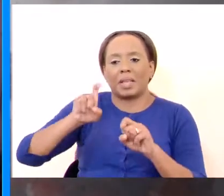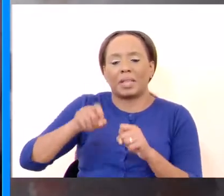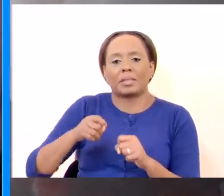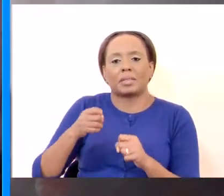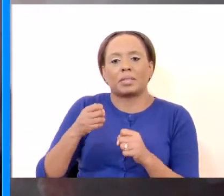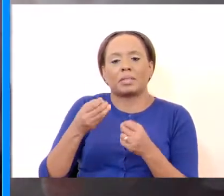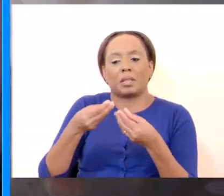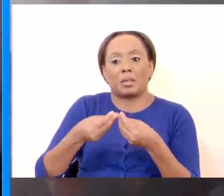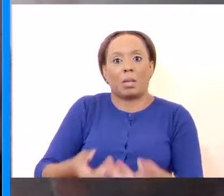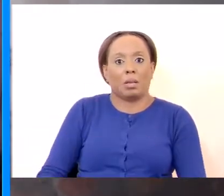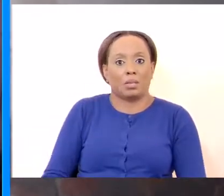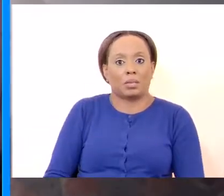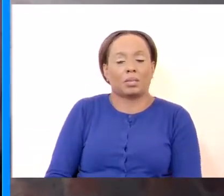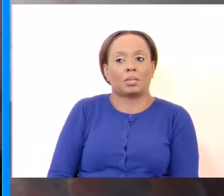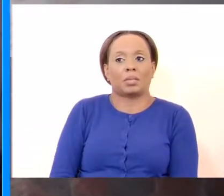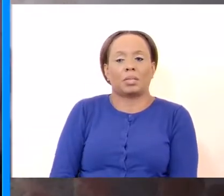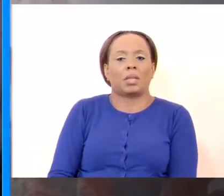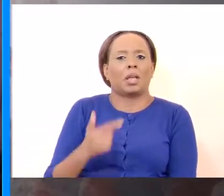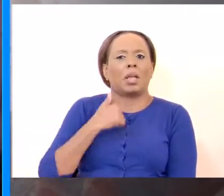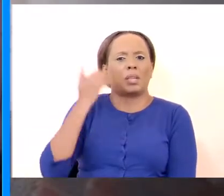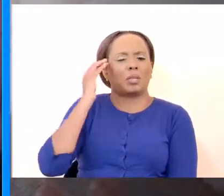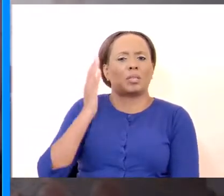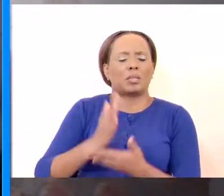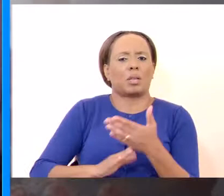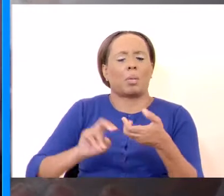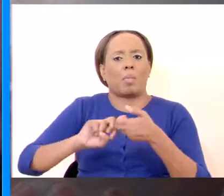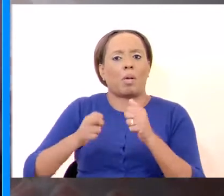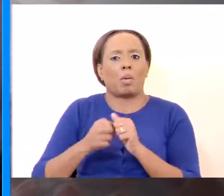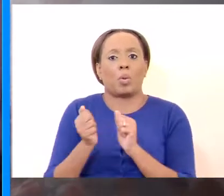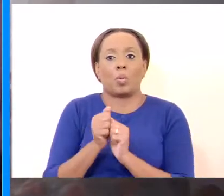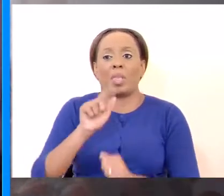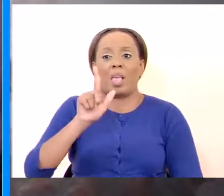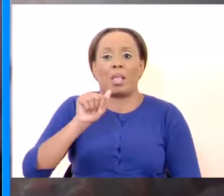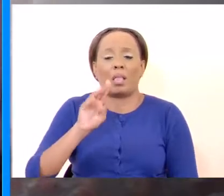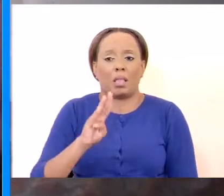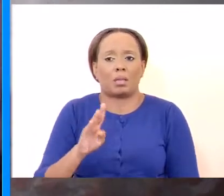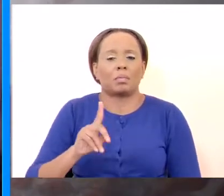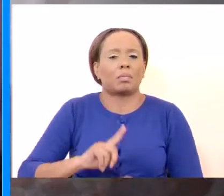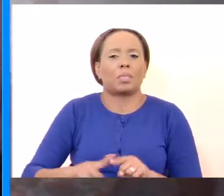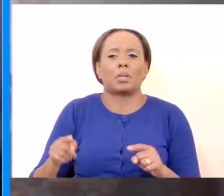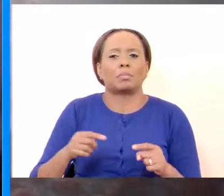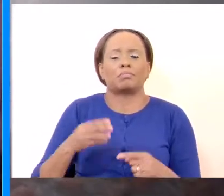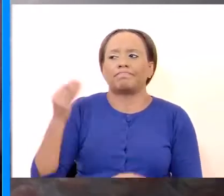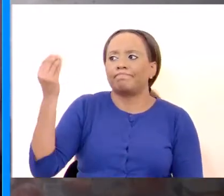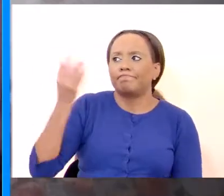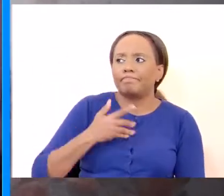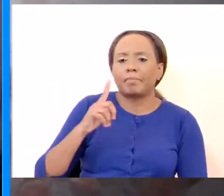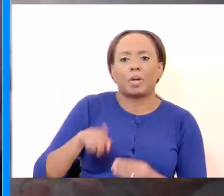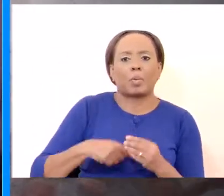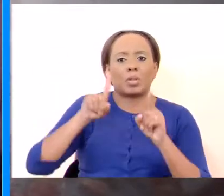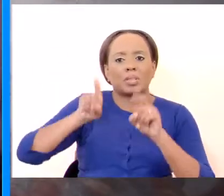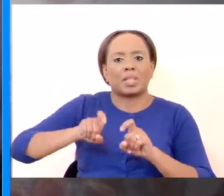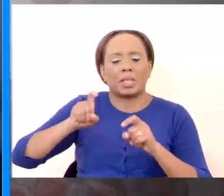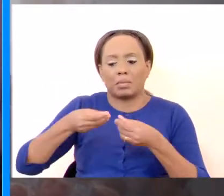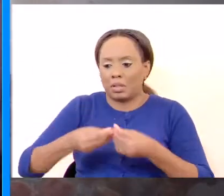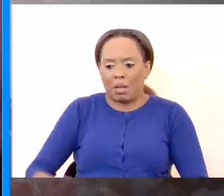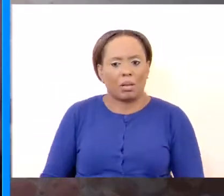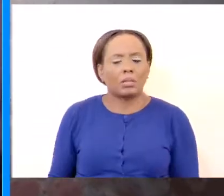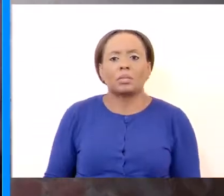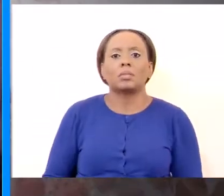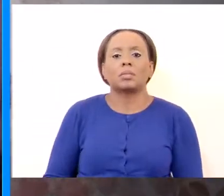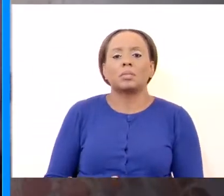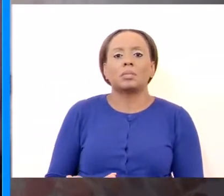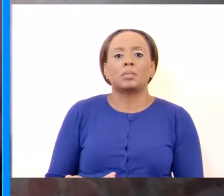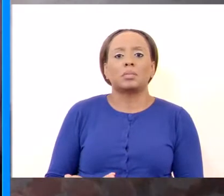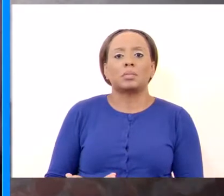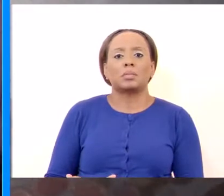with the lab as it related to the reagents and stuff. Could you give me an update in terms of any samples being lost? And if